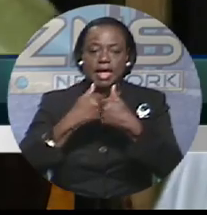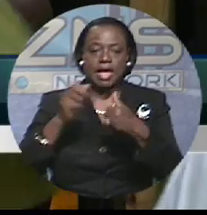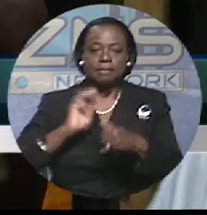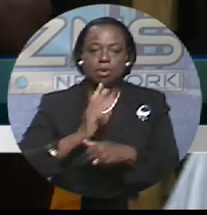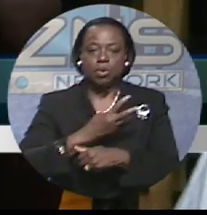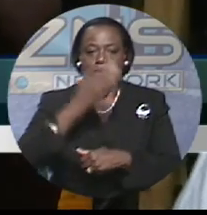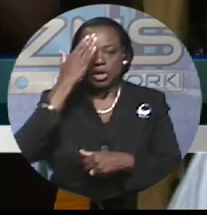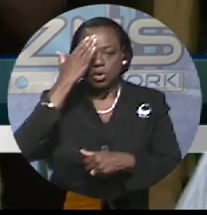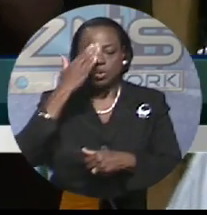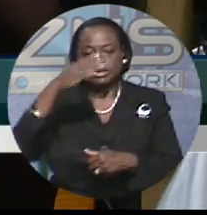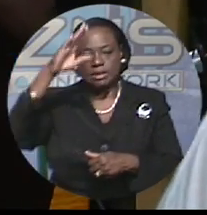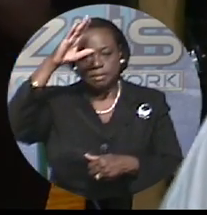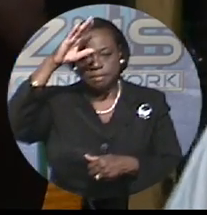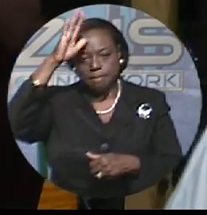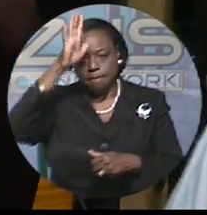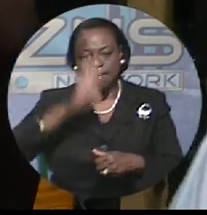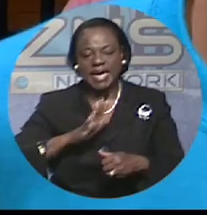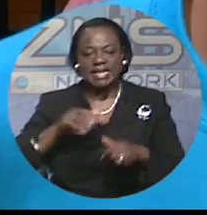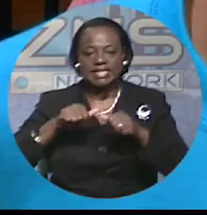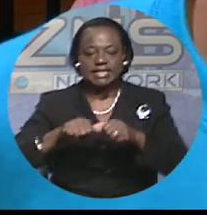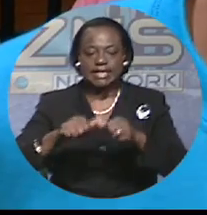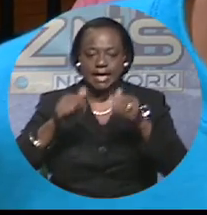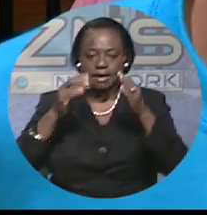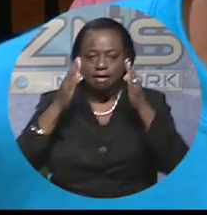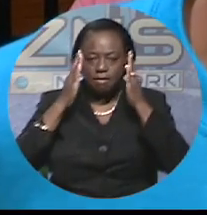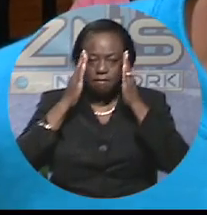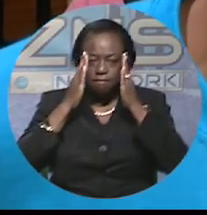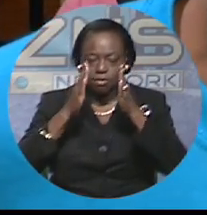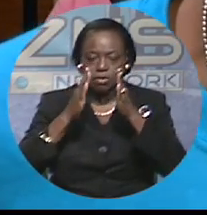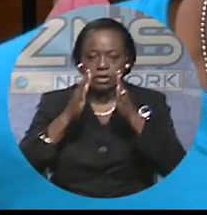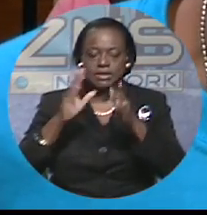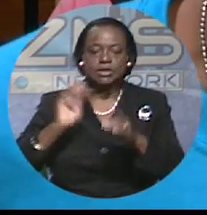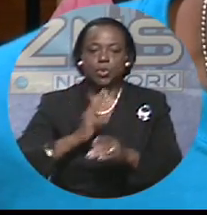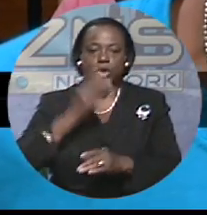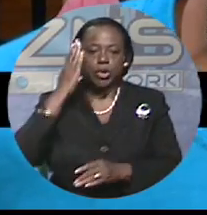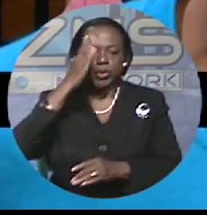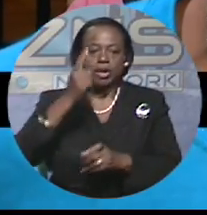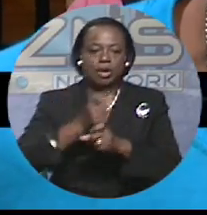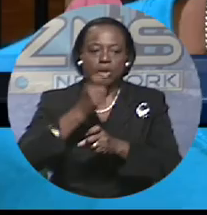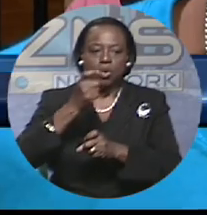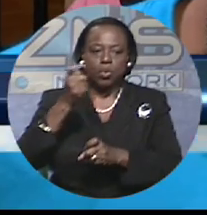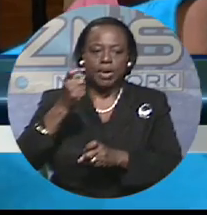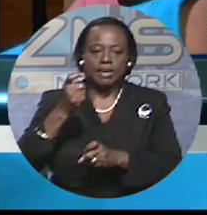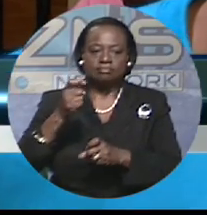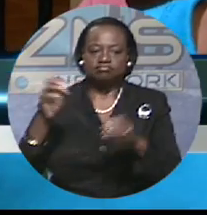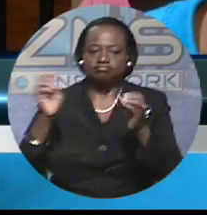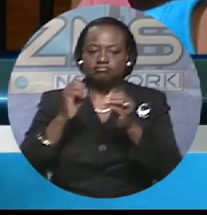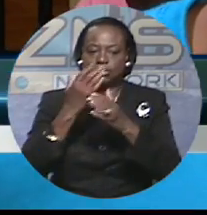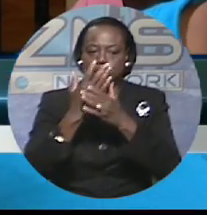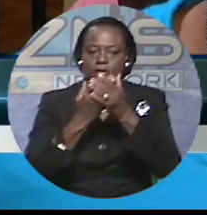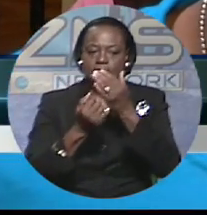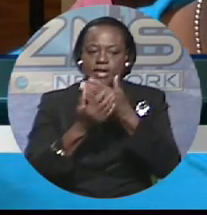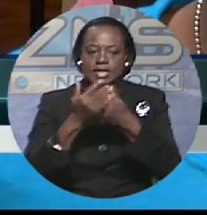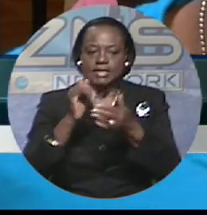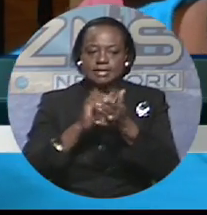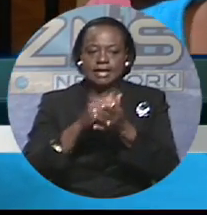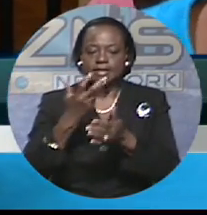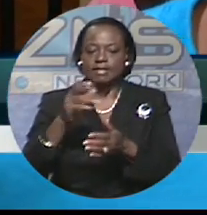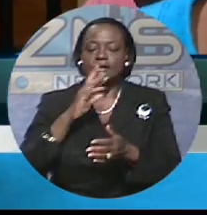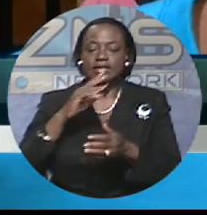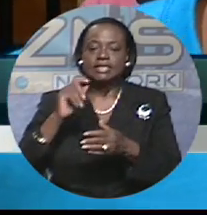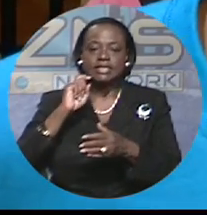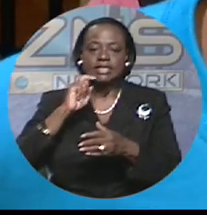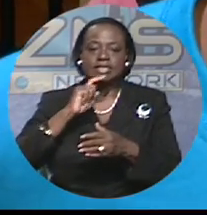stay focused and keep their composure, we could. We wouldn't play the way we was playing if we didn't have any confidence that we wouldn't win the series. I don't predict it to be